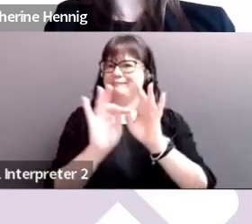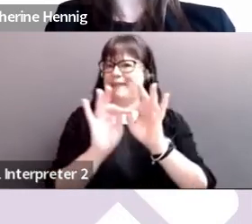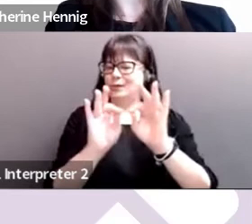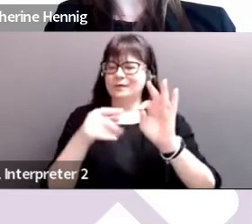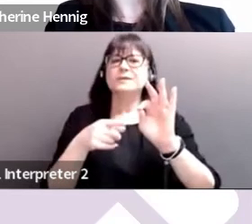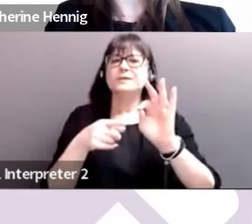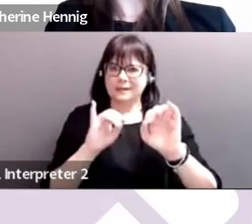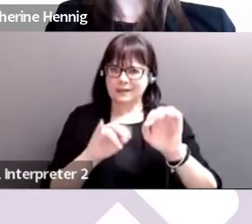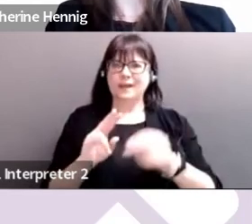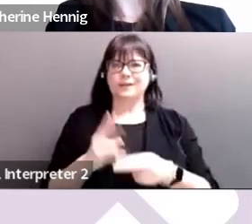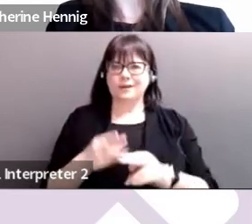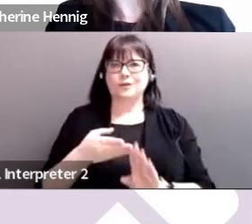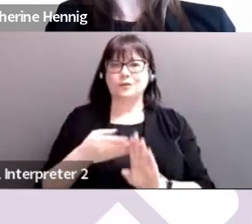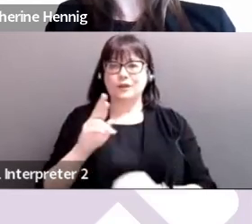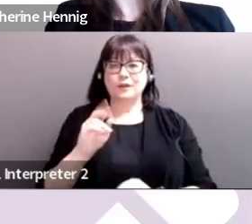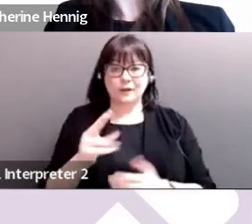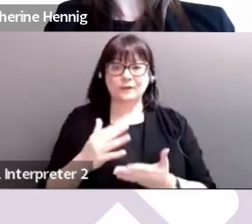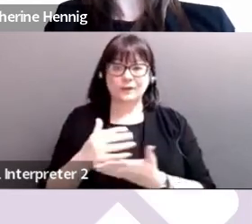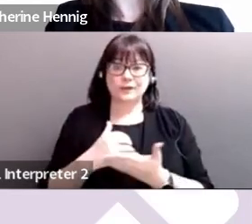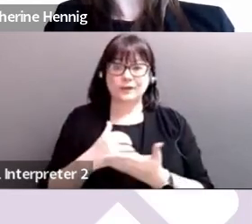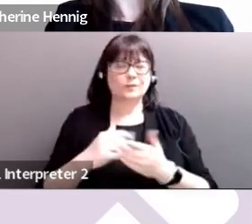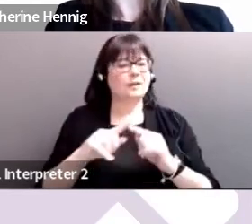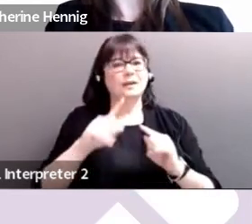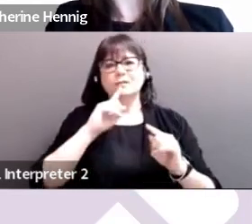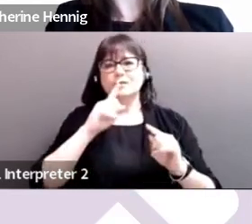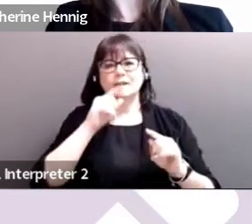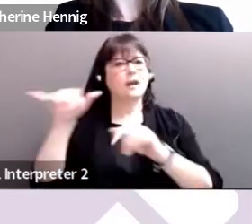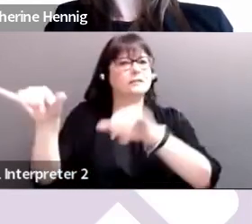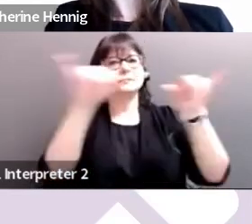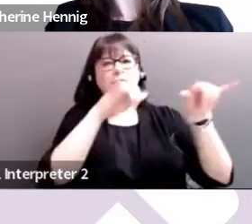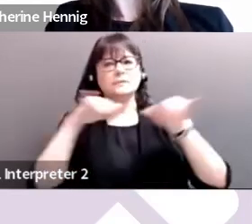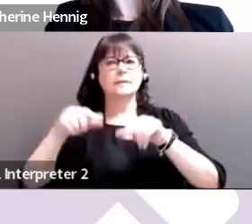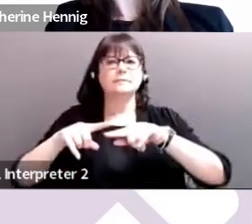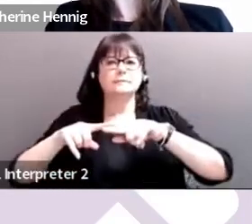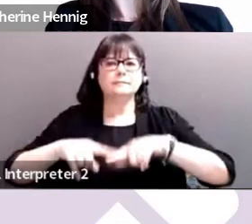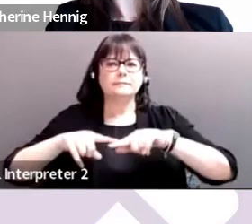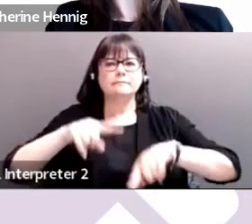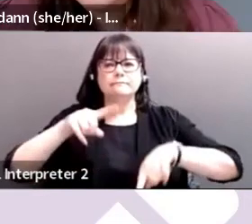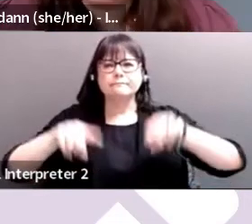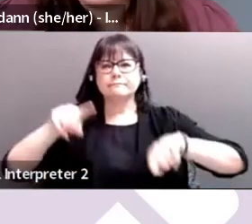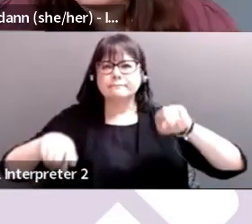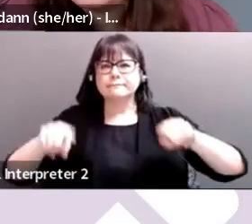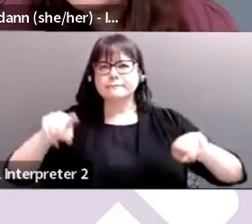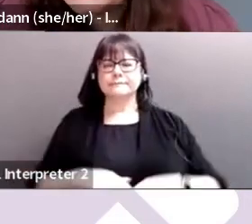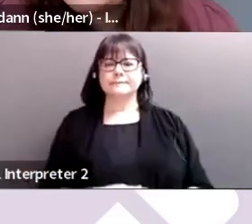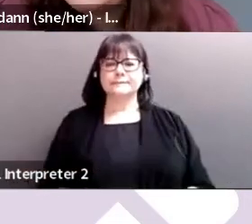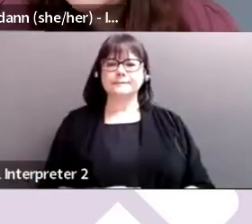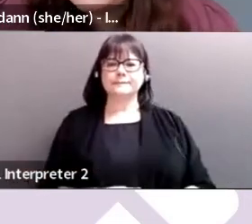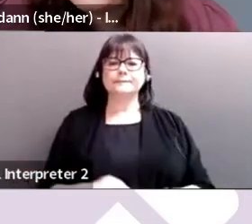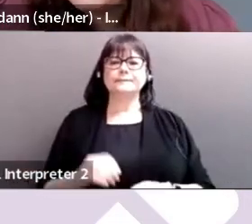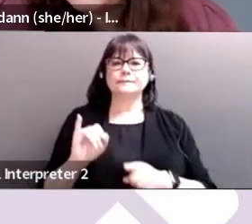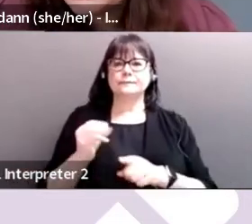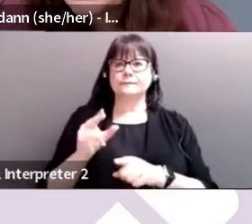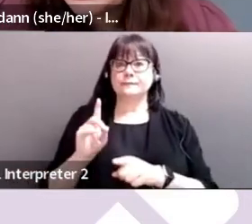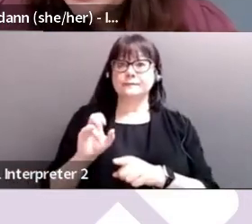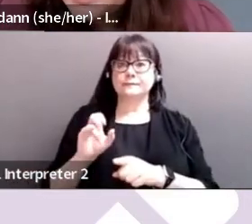it can vary across grants. I hope that answers your question. Excellent. I'll let them follow up in the chat if it doesn't